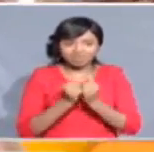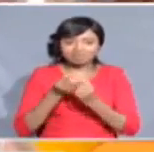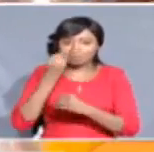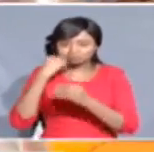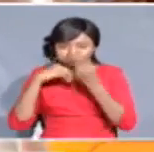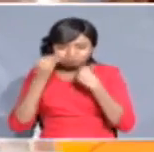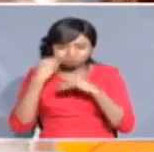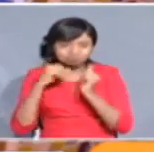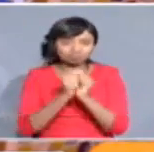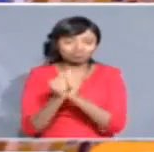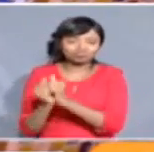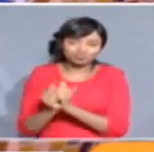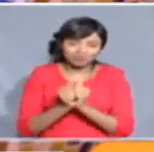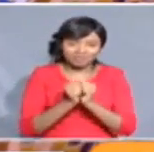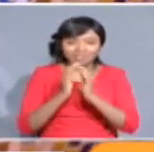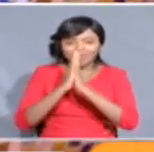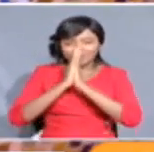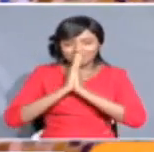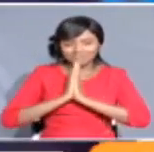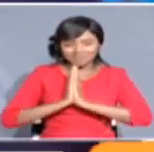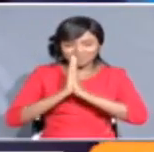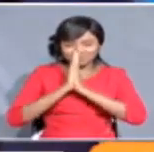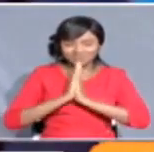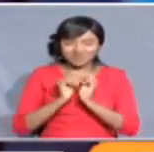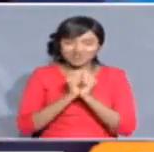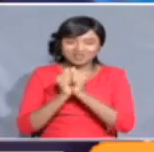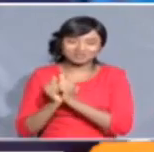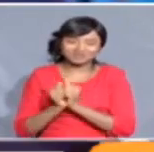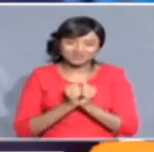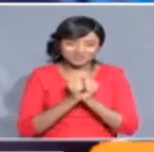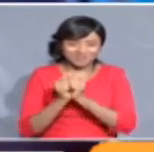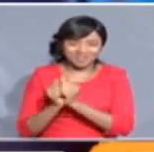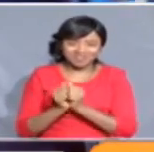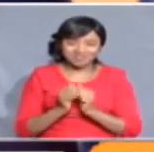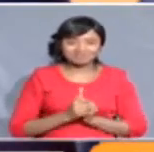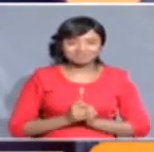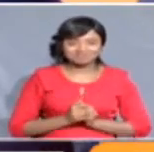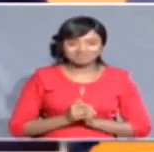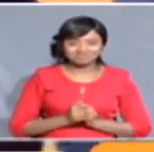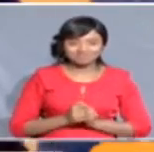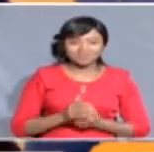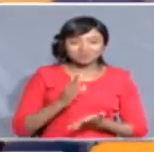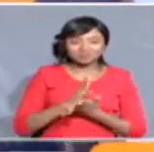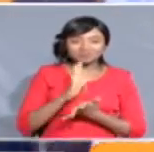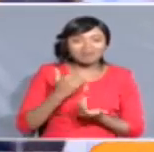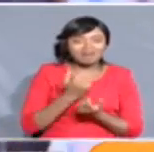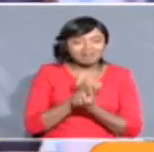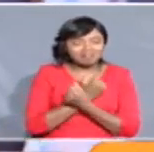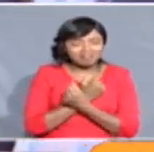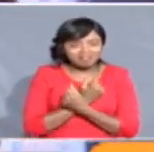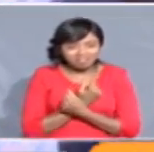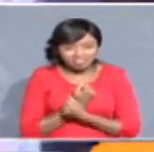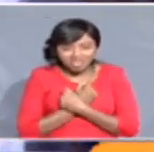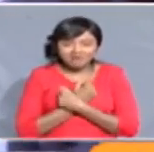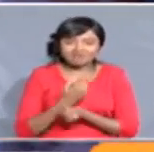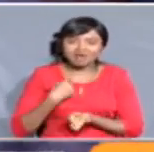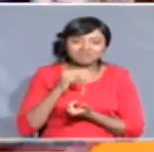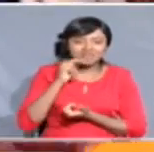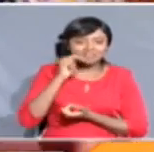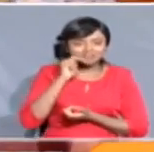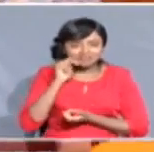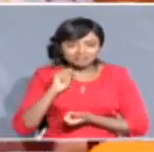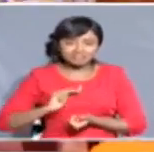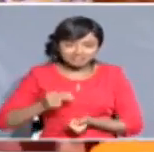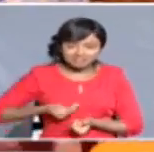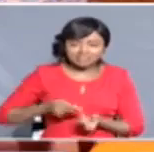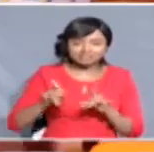together, and then we will pray together. She is maternal and loves having her nieces and nephews around her.